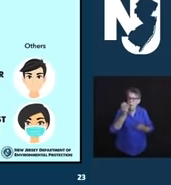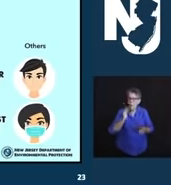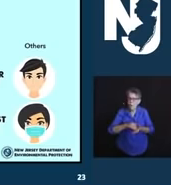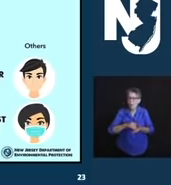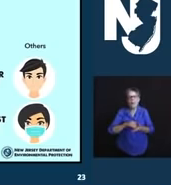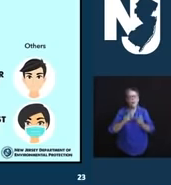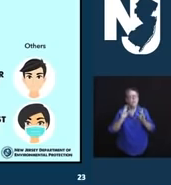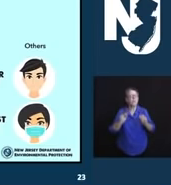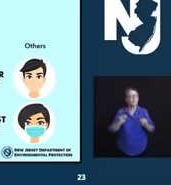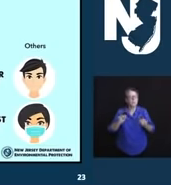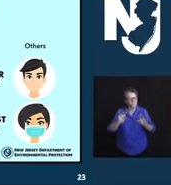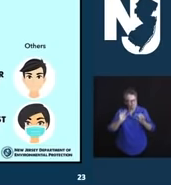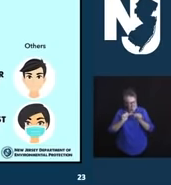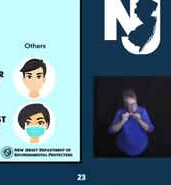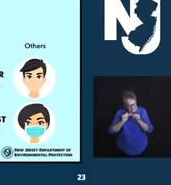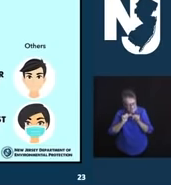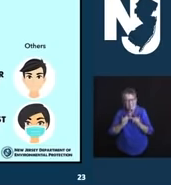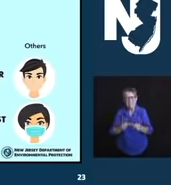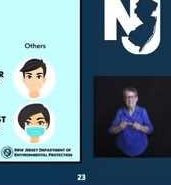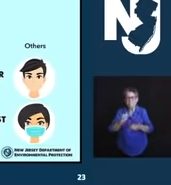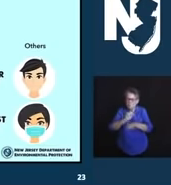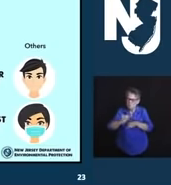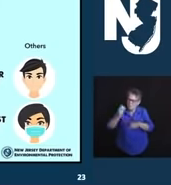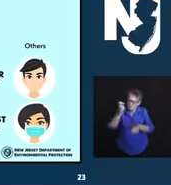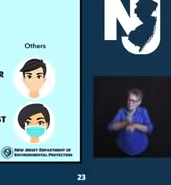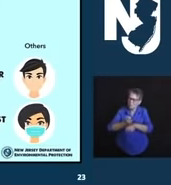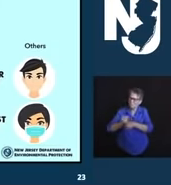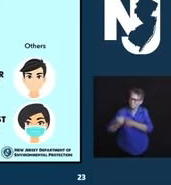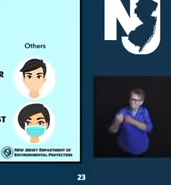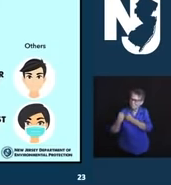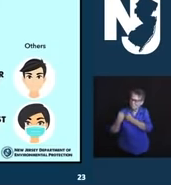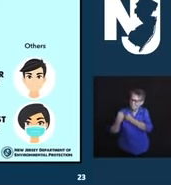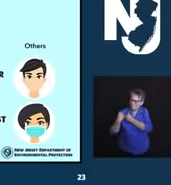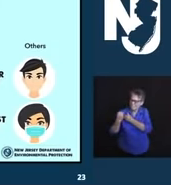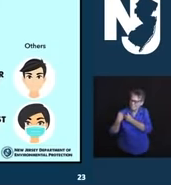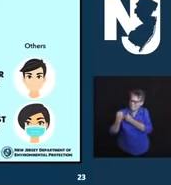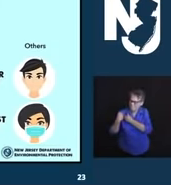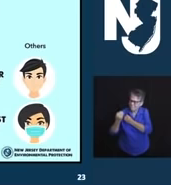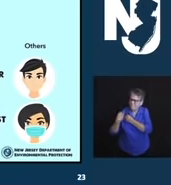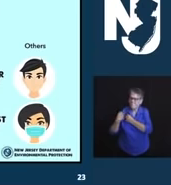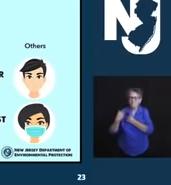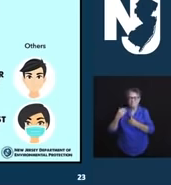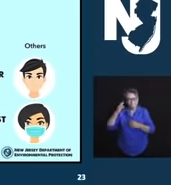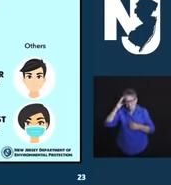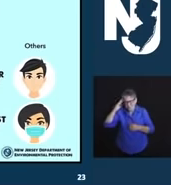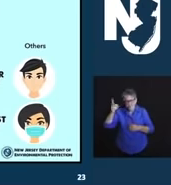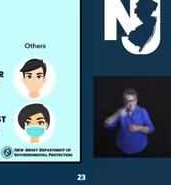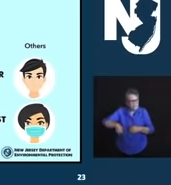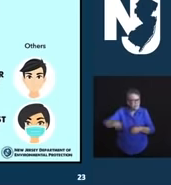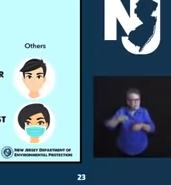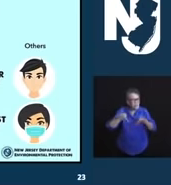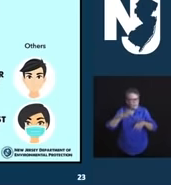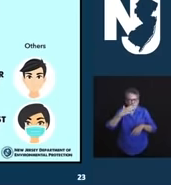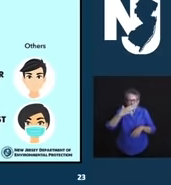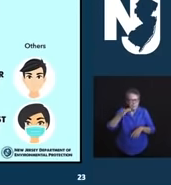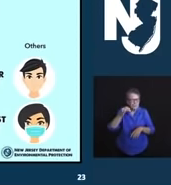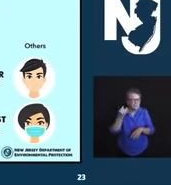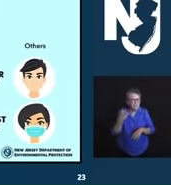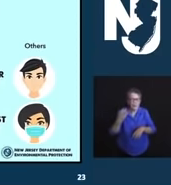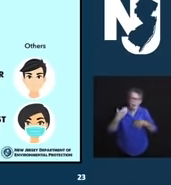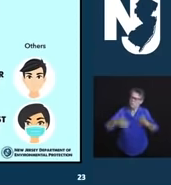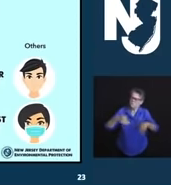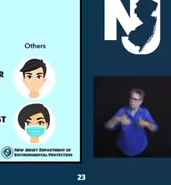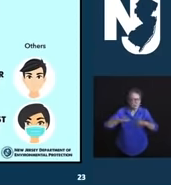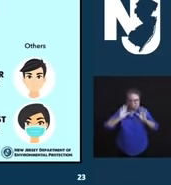up. We must keep it up. Look at what's happening and burning in other states right now. We have them in our prayers. We hope for